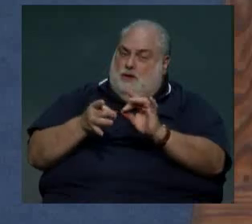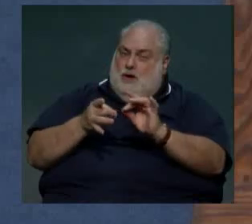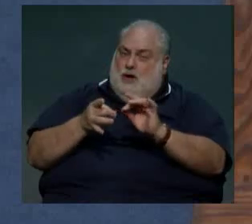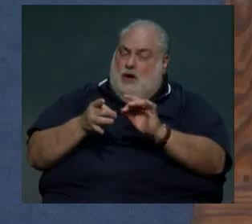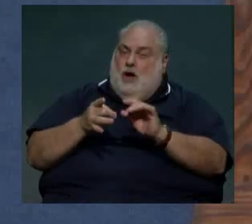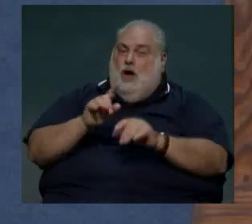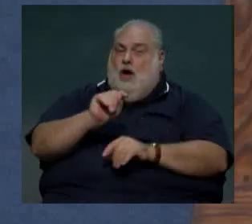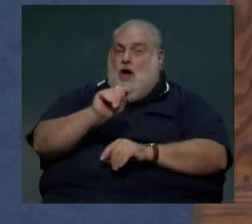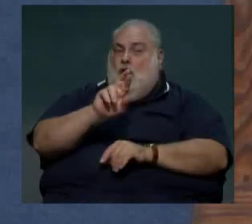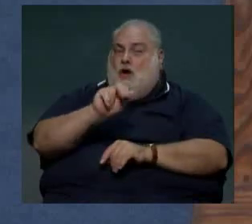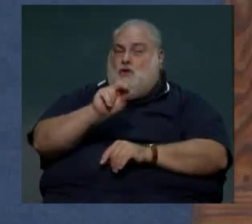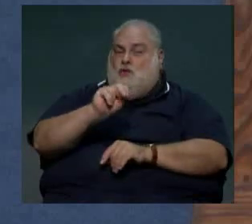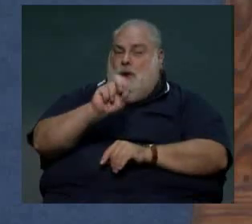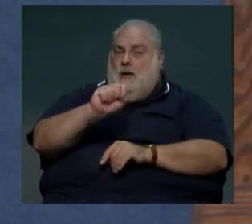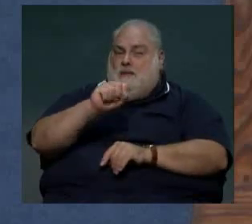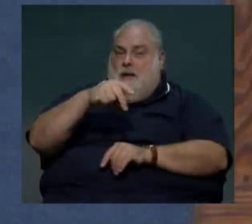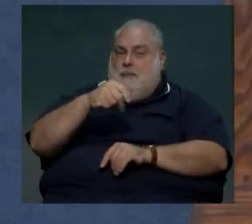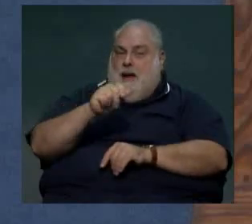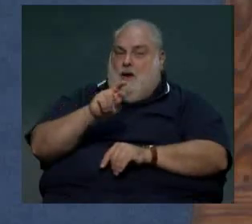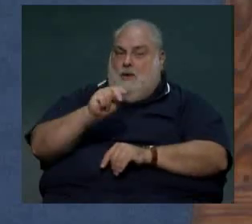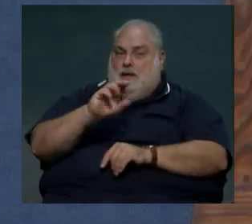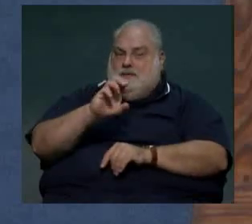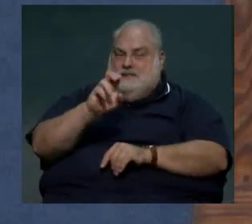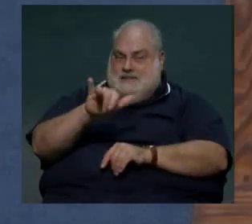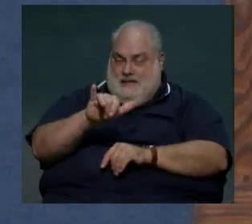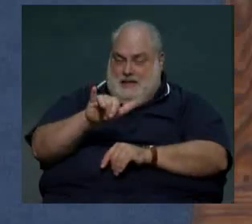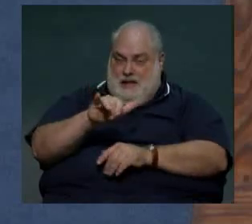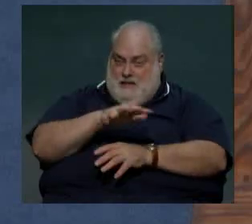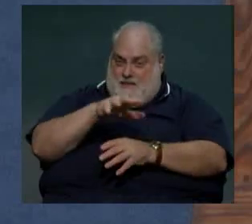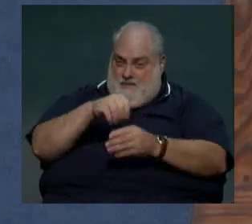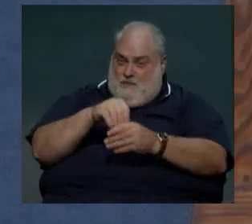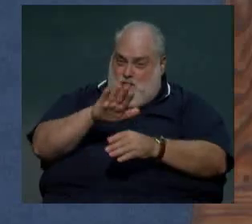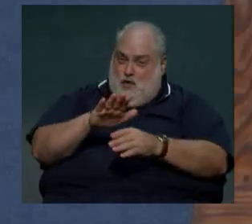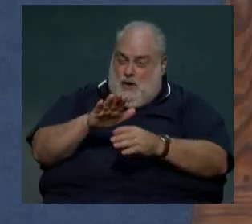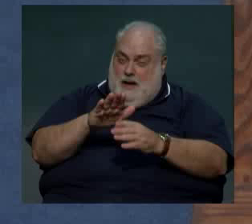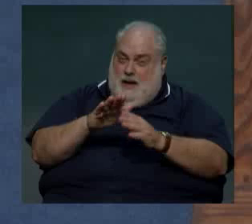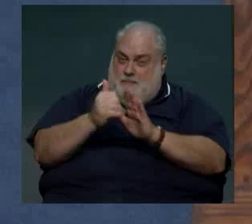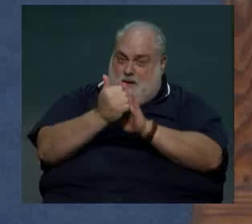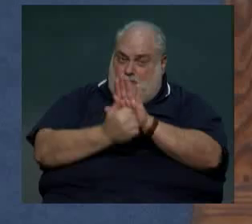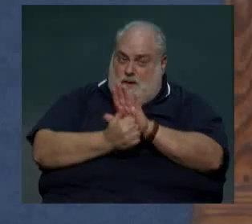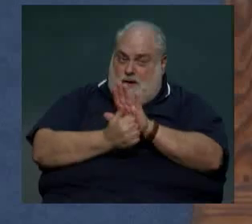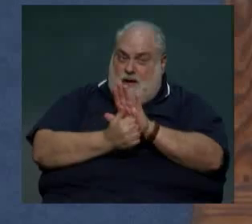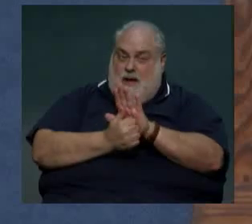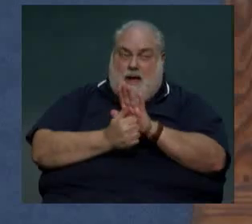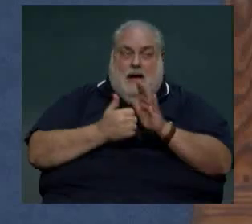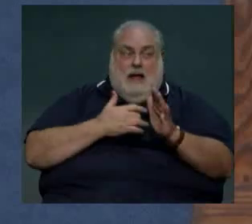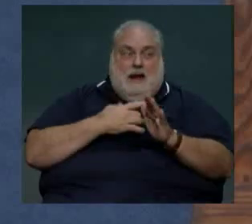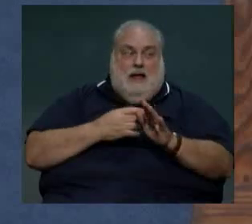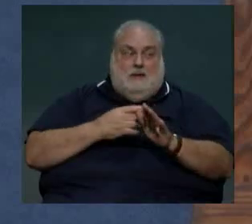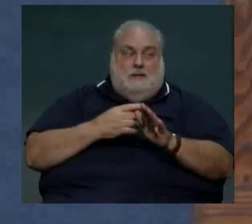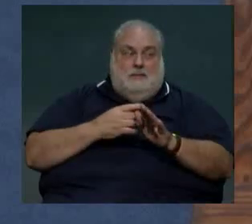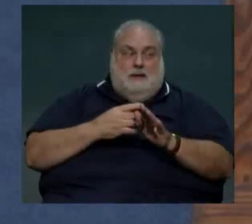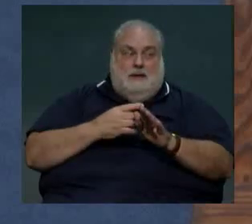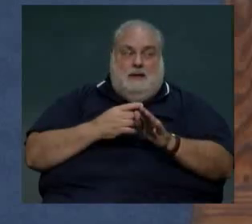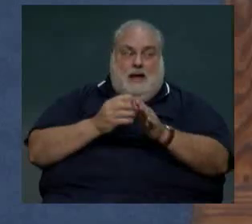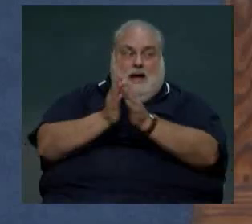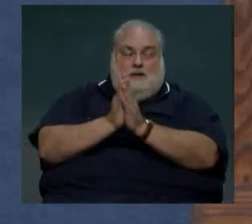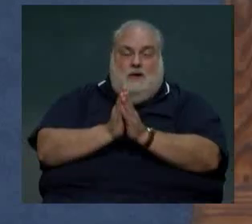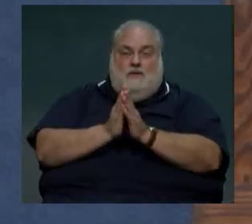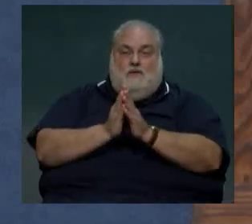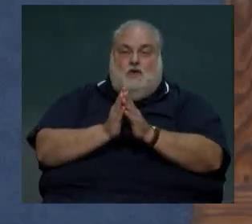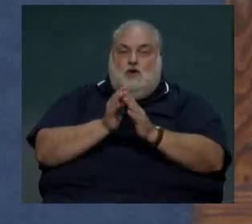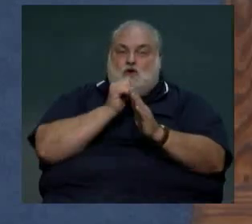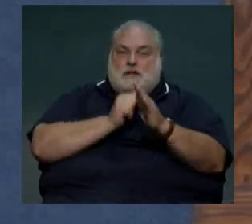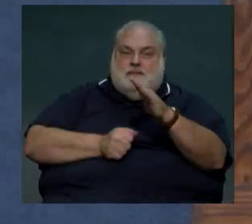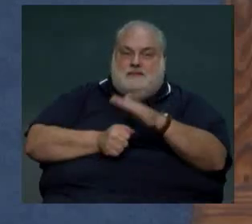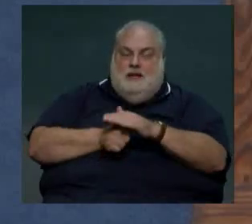transparency was going to be part of your administration. And I'm here to ask you to come clean about your sealed criminal case and the allegations